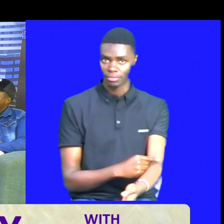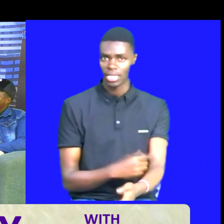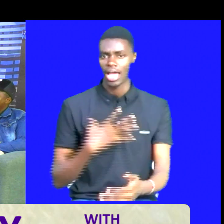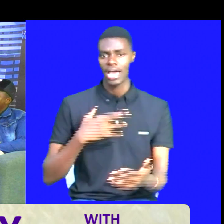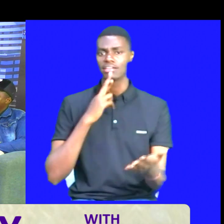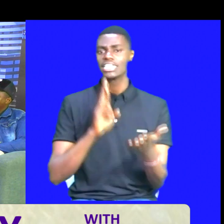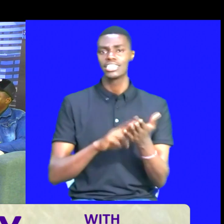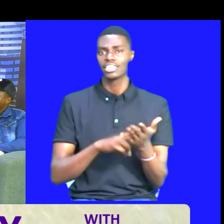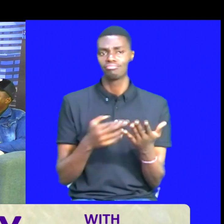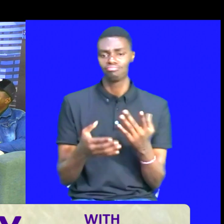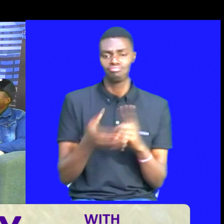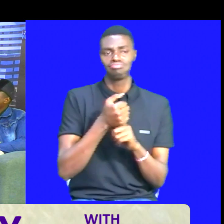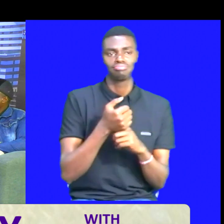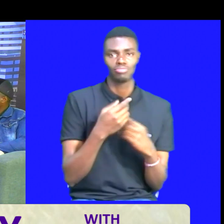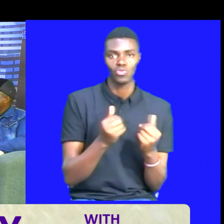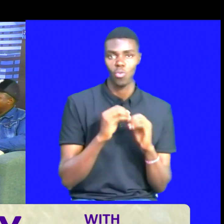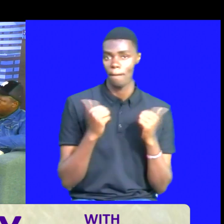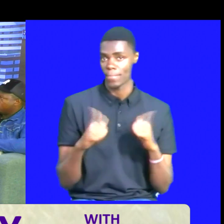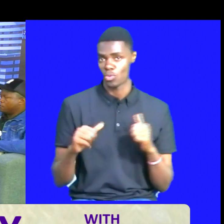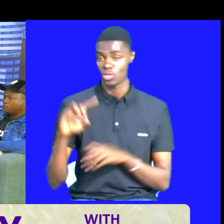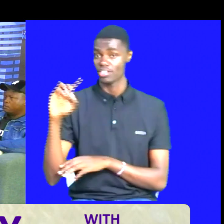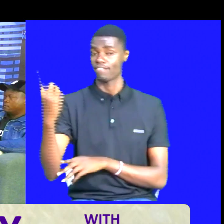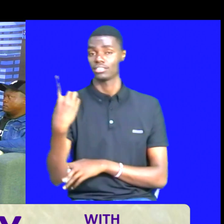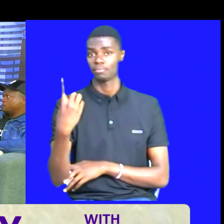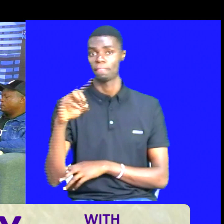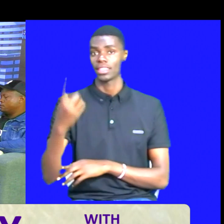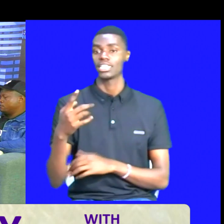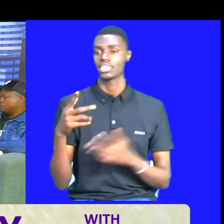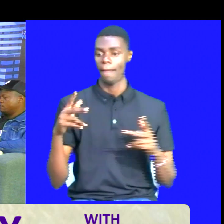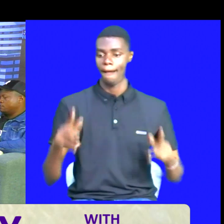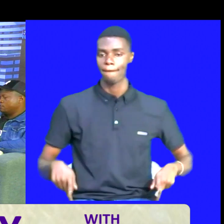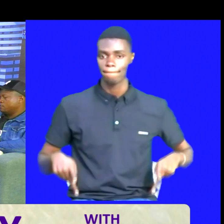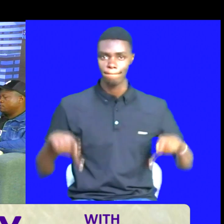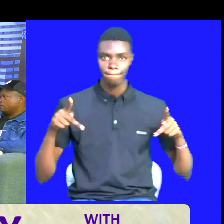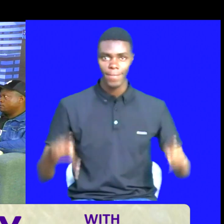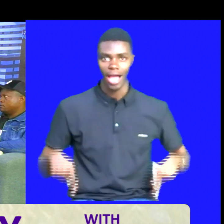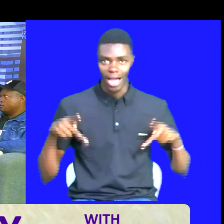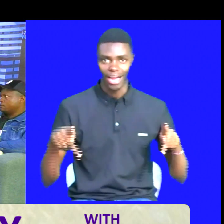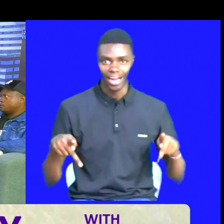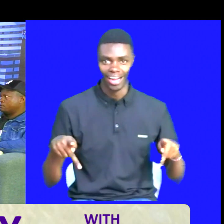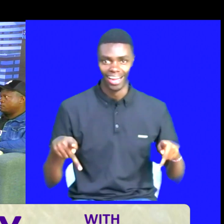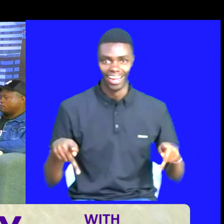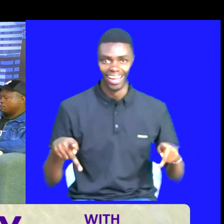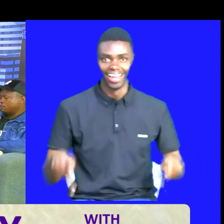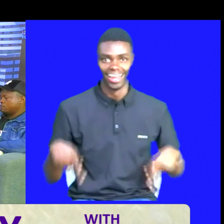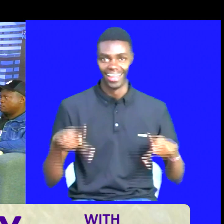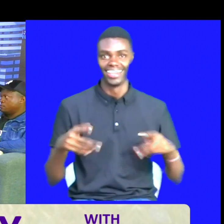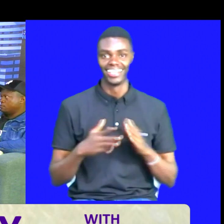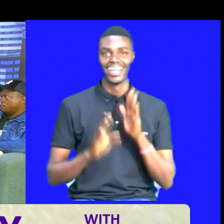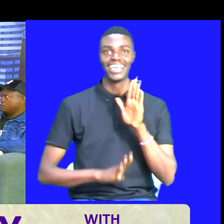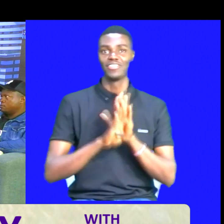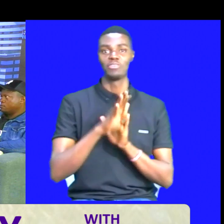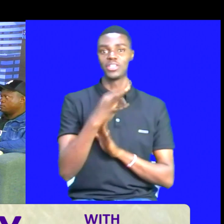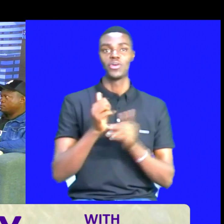results are still when you're but then again, for that being the first Para African Games, it says quite a lot about how the development of the